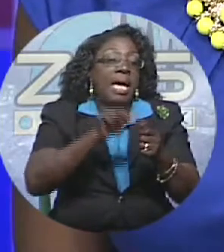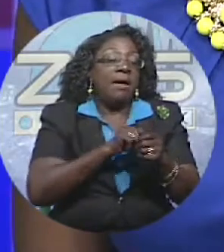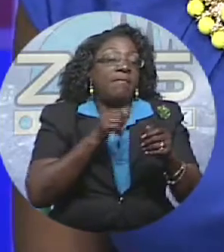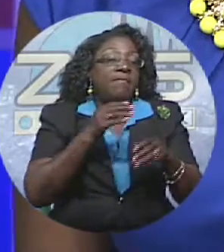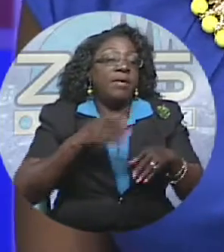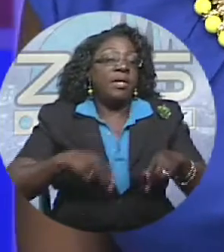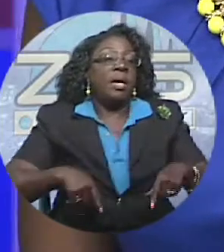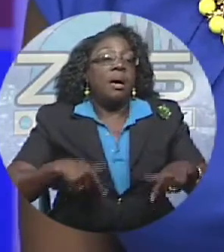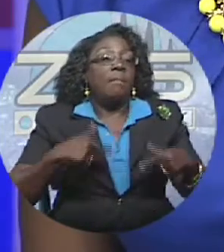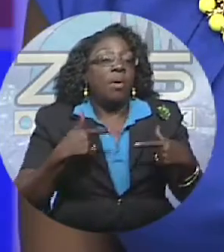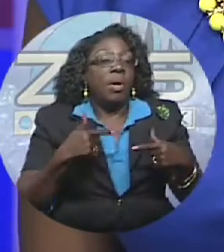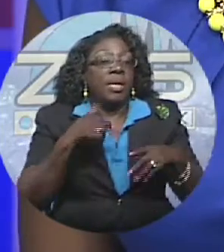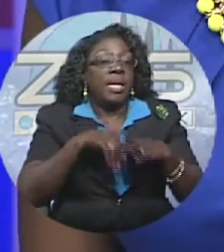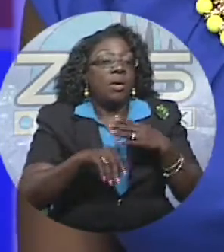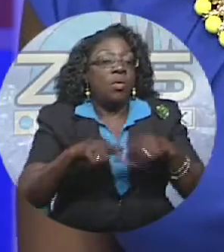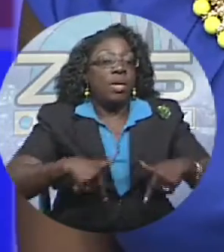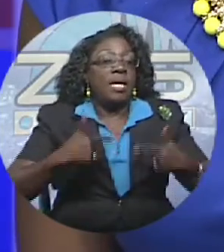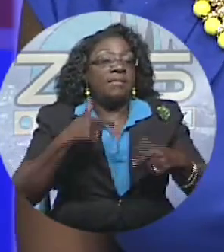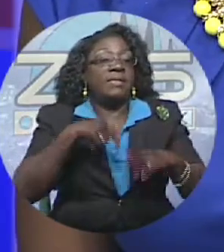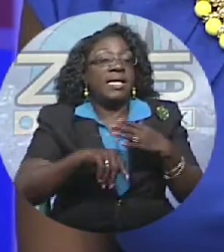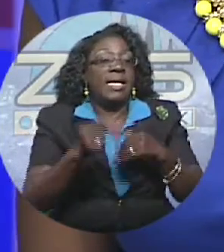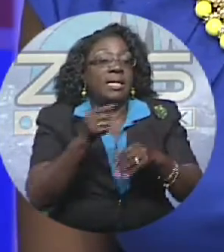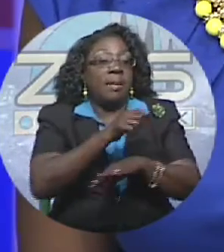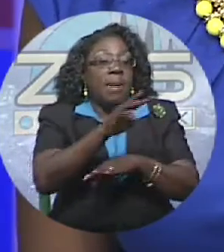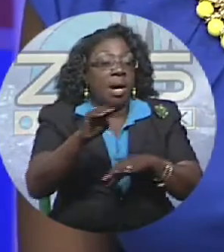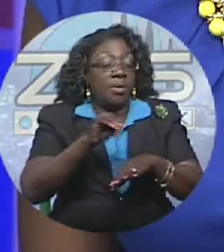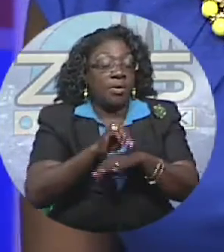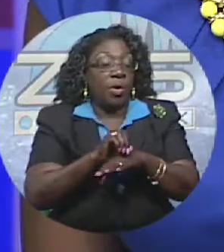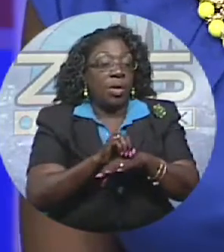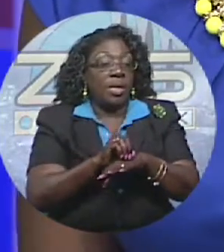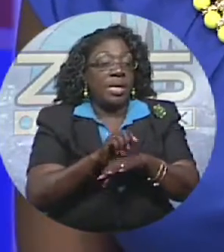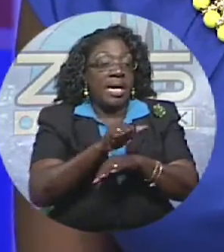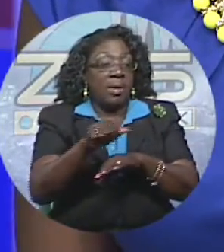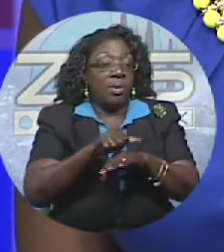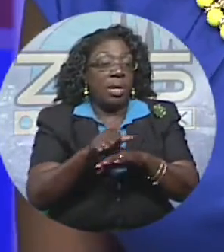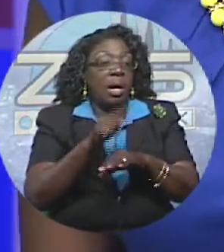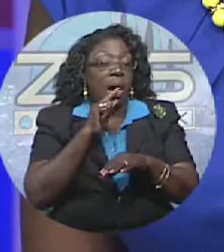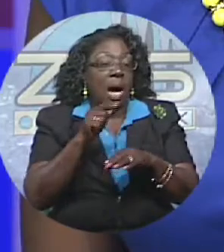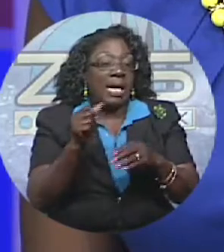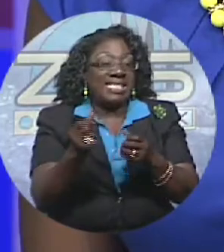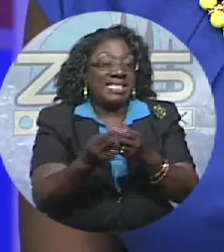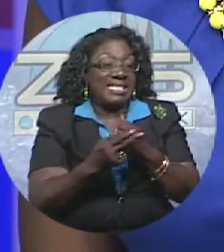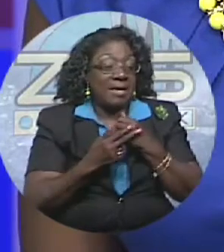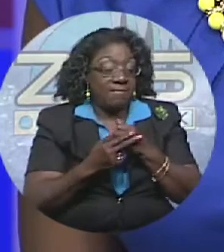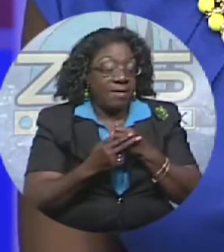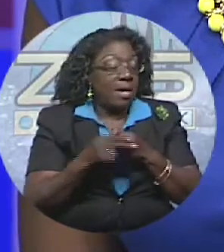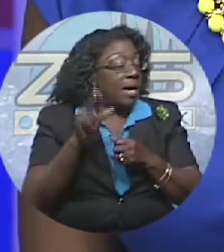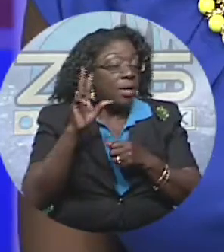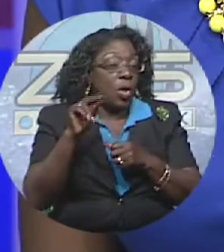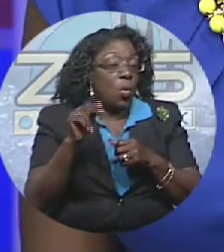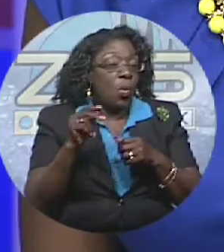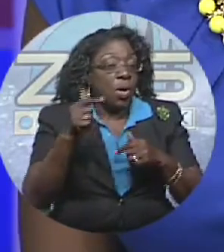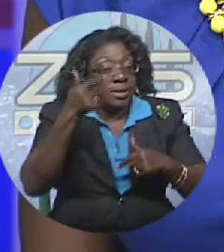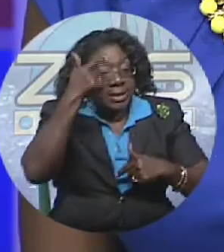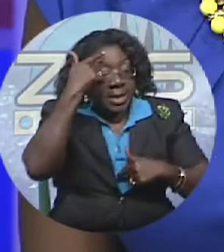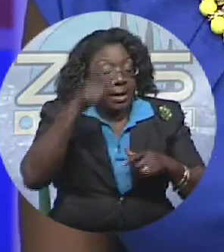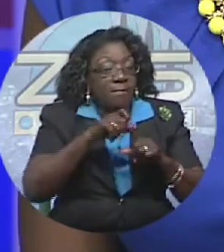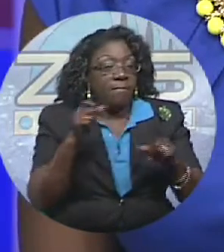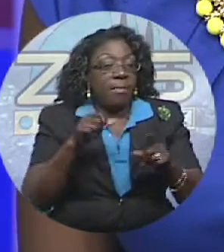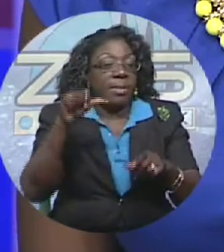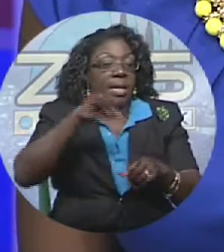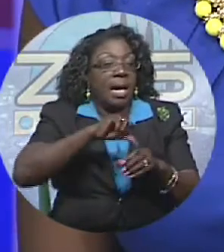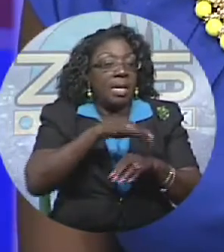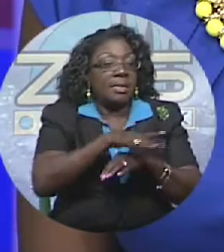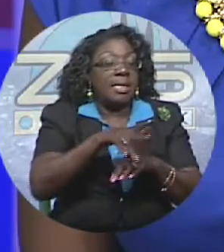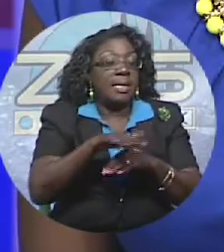came after an oily sheen was witnessed on the water at the dock near the site. The report concluded that both the gasoline and diesel pipelines